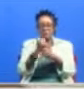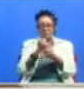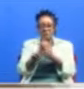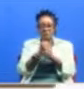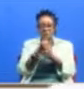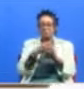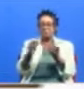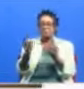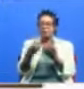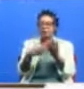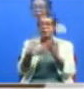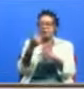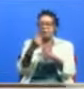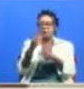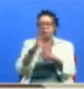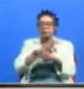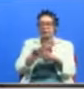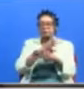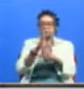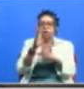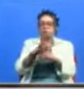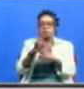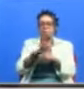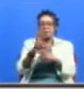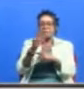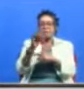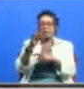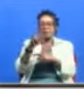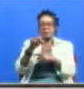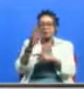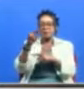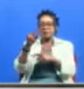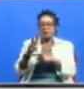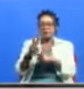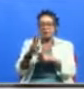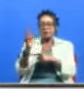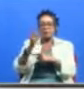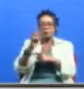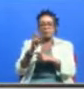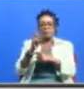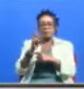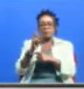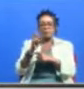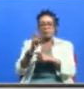affordable for low-income consumers. Brian George Otieno, NTV, Nairobi.